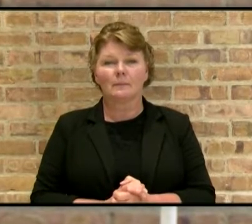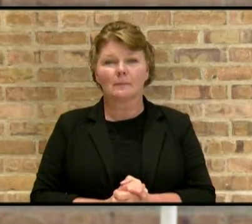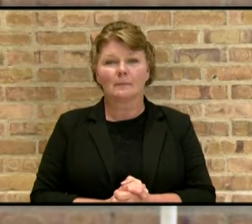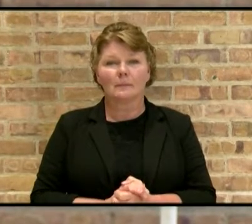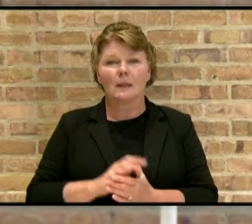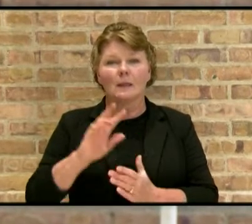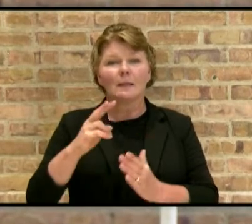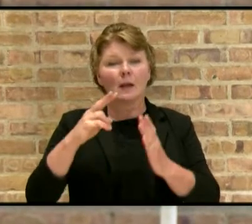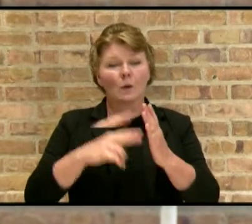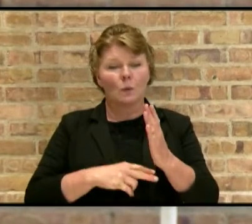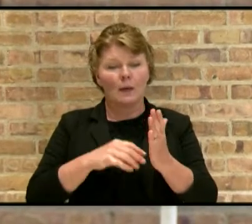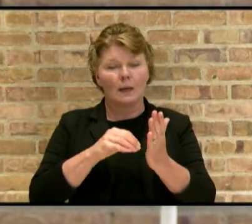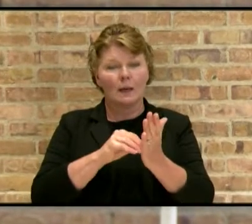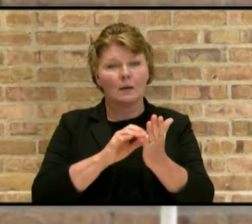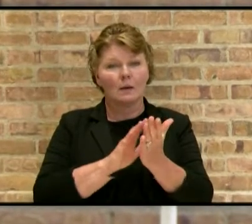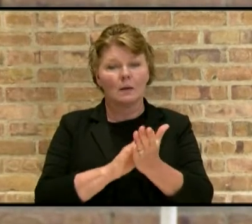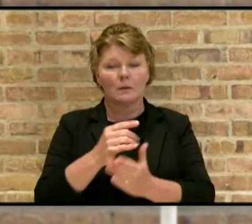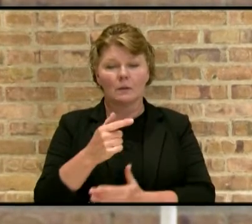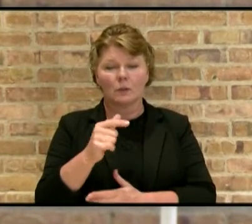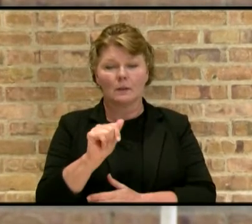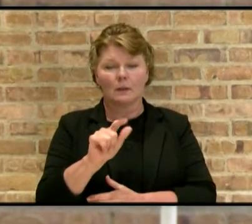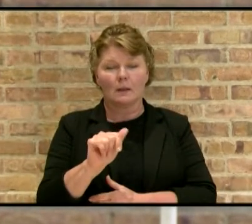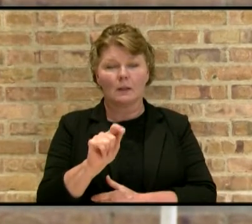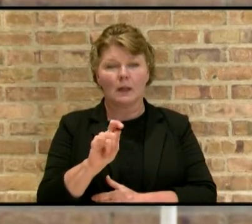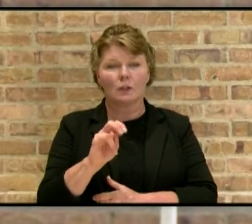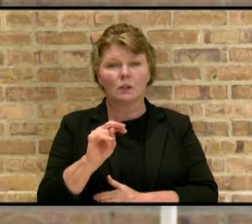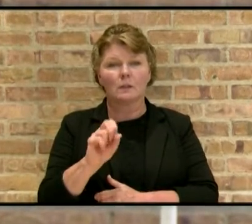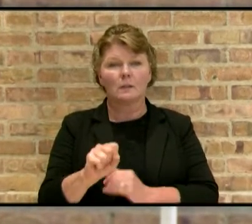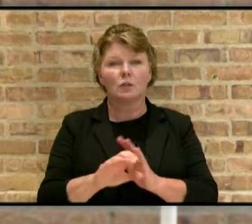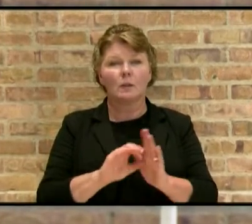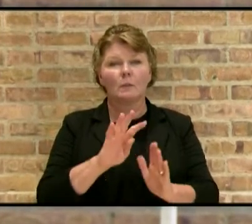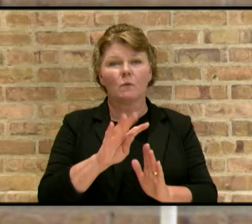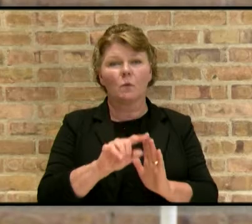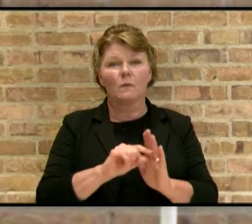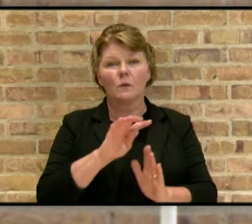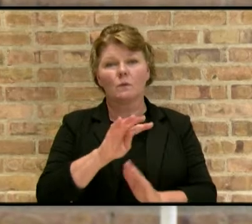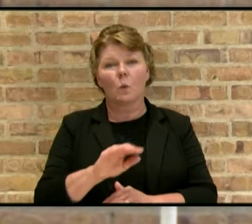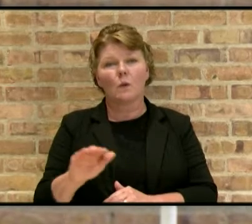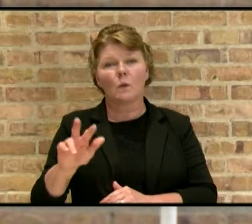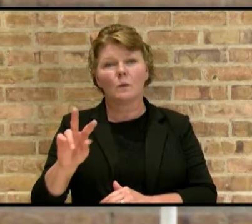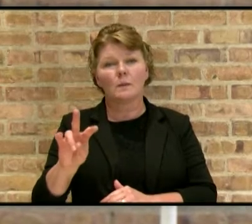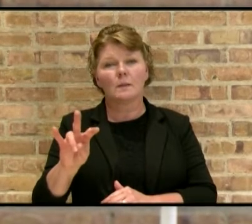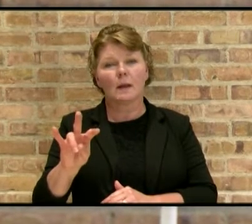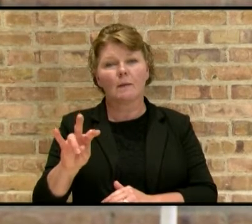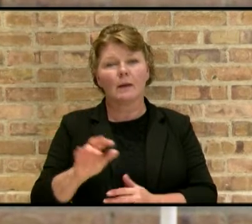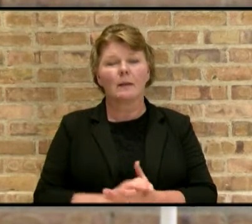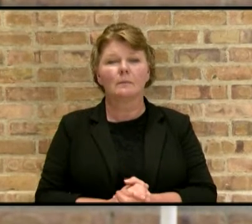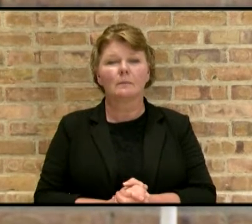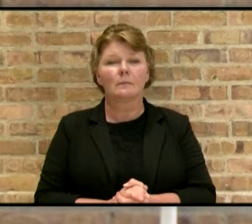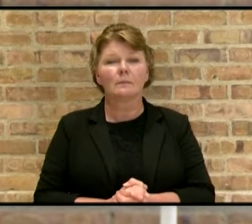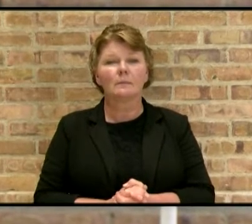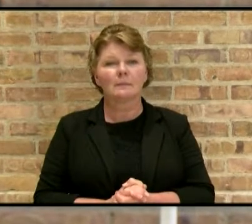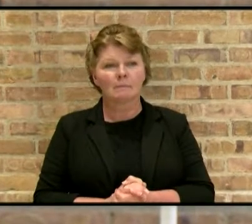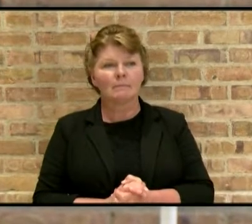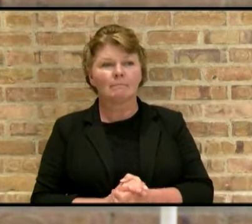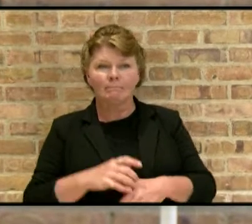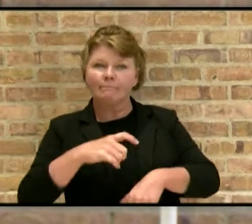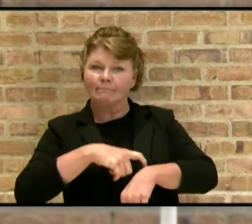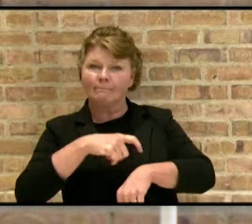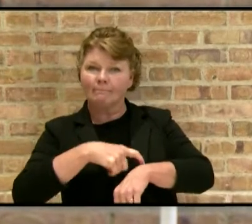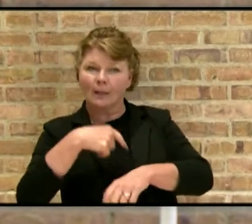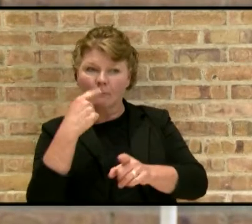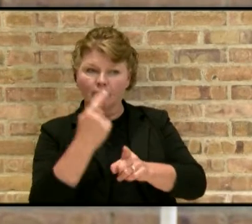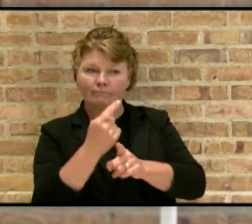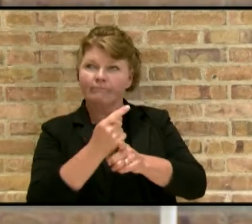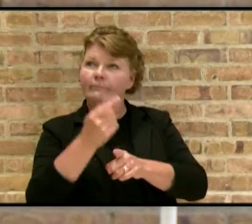The epistle reading is written in Galatians chapter 4, verses 4 through 7. When the fullness of time had come, God